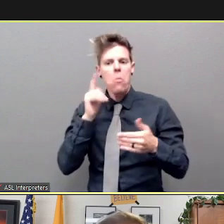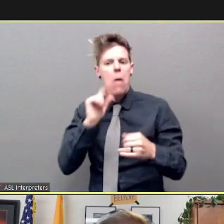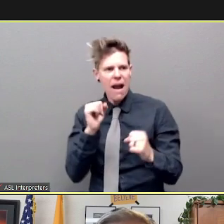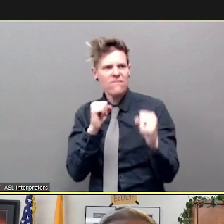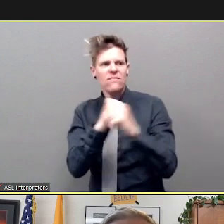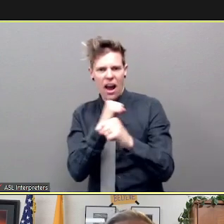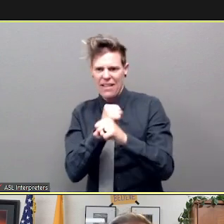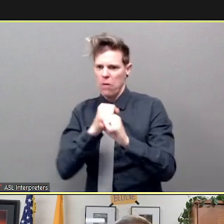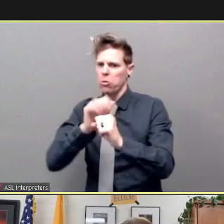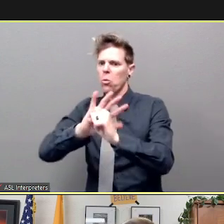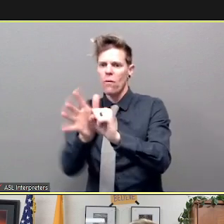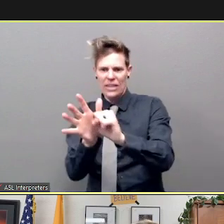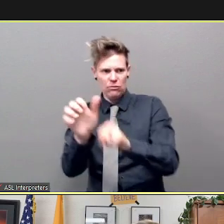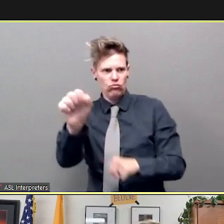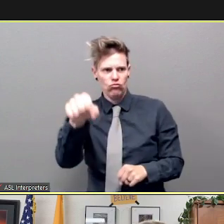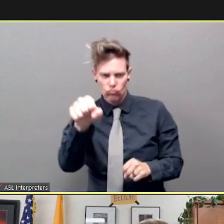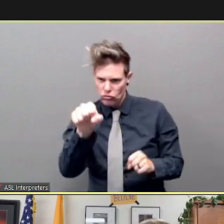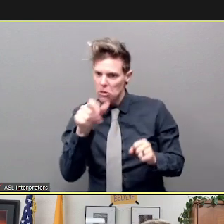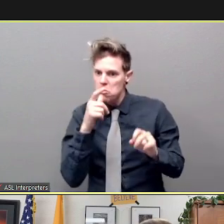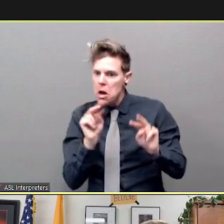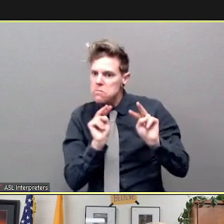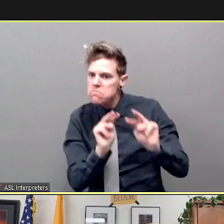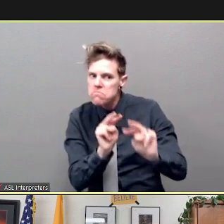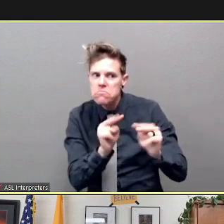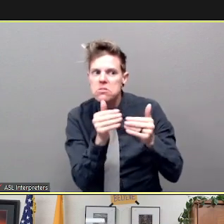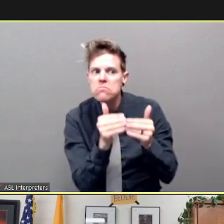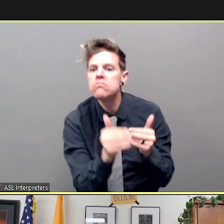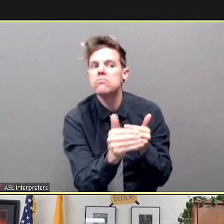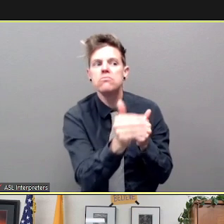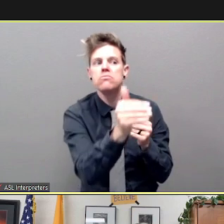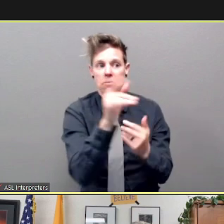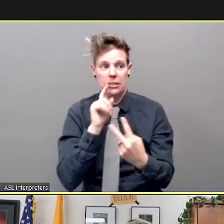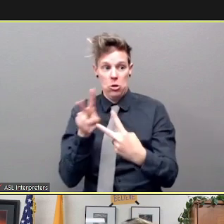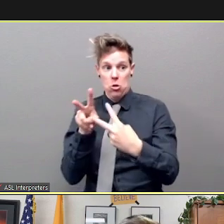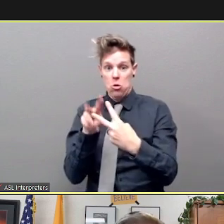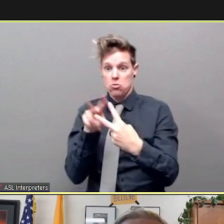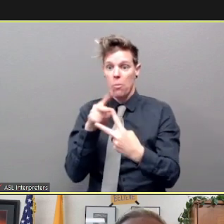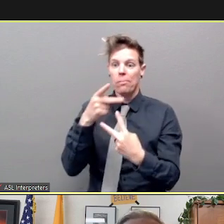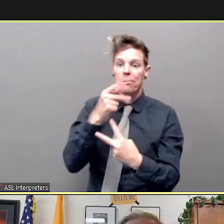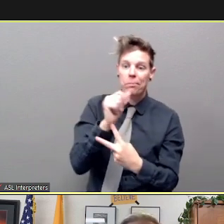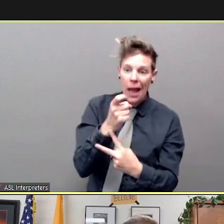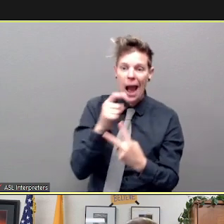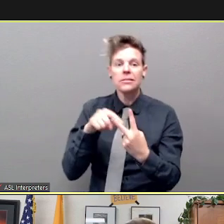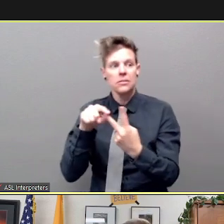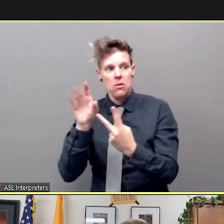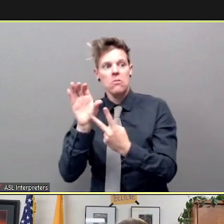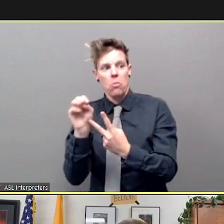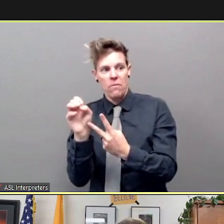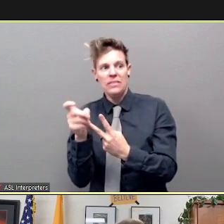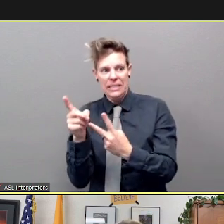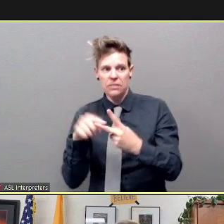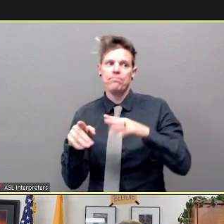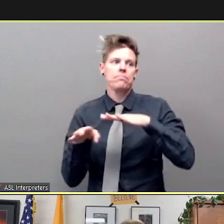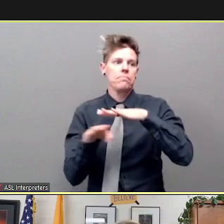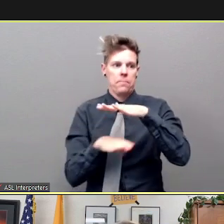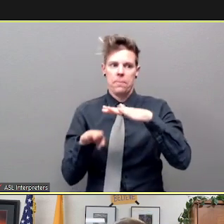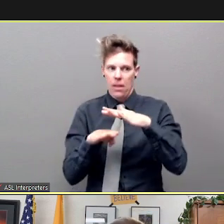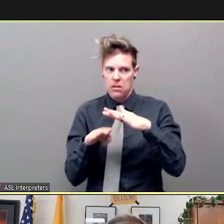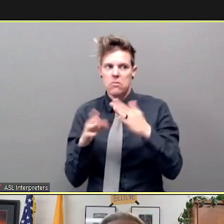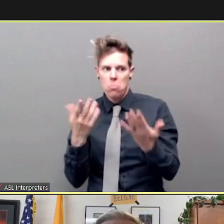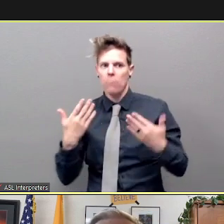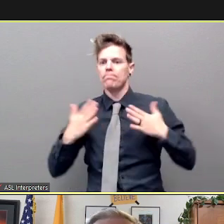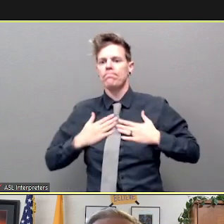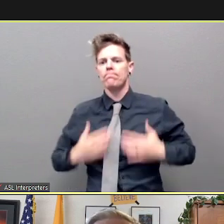least we hope they do, because they're basic antiviral meds. They're not tailored to the